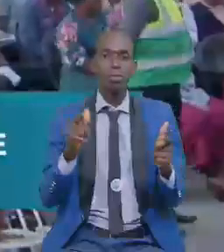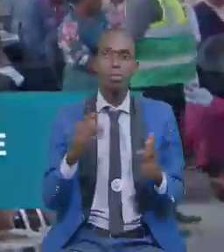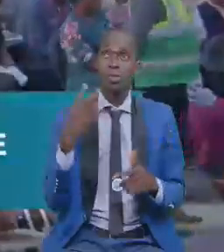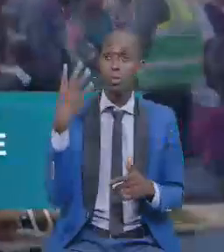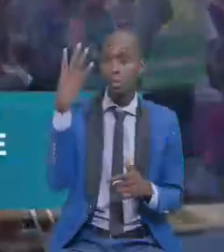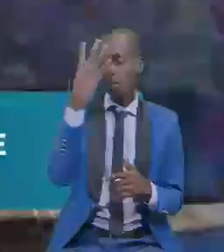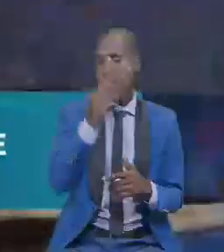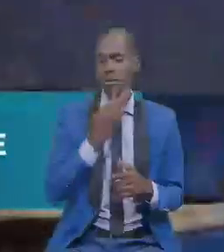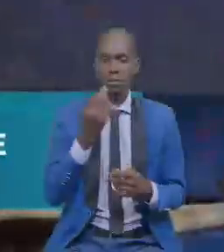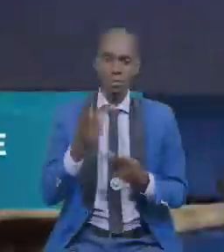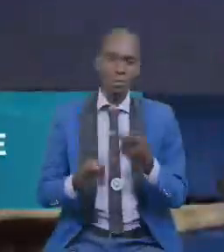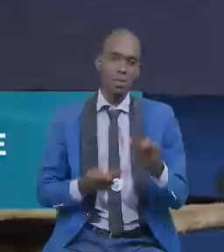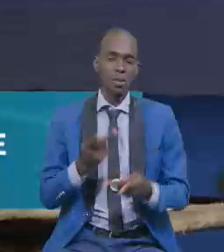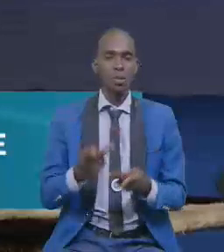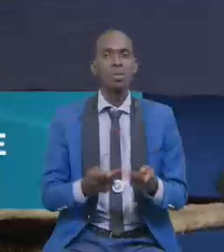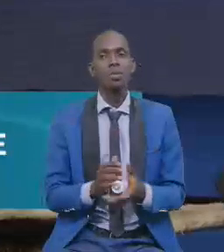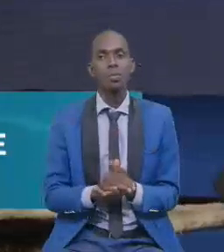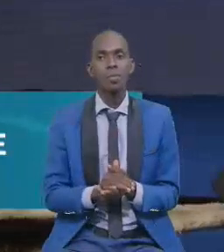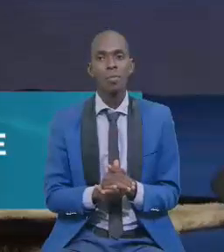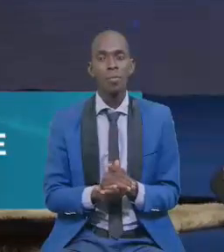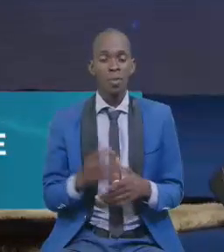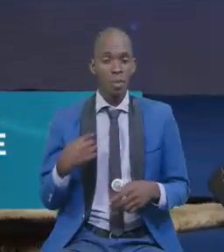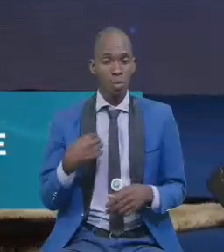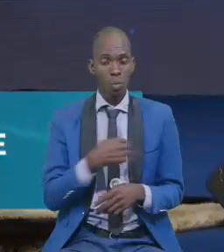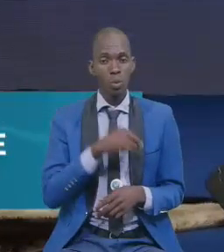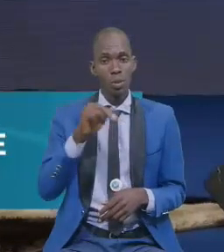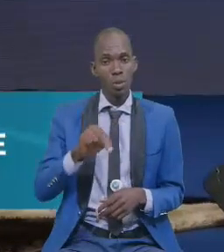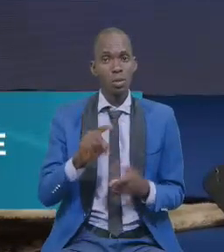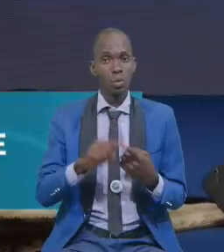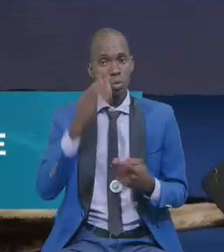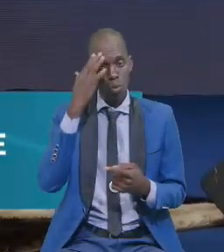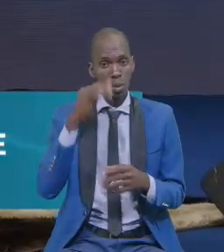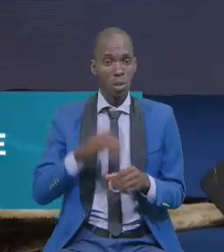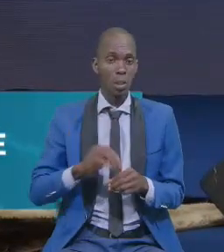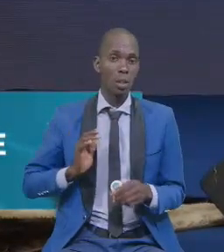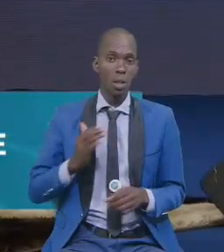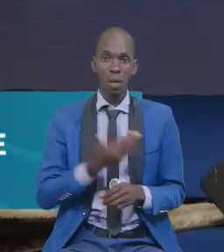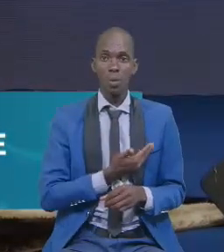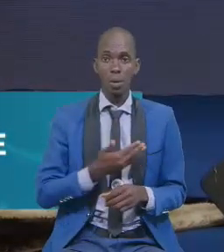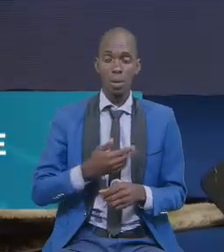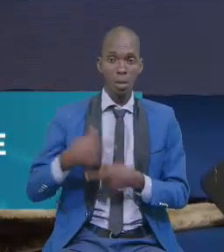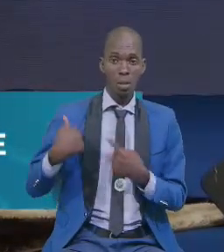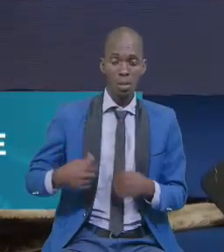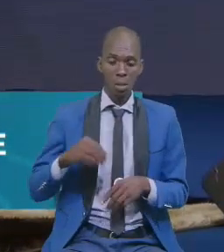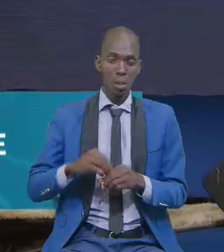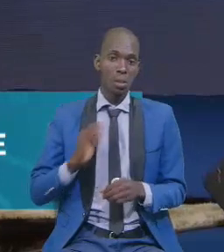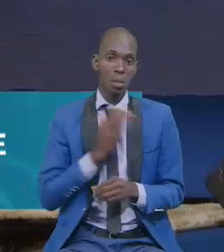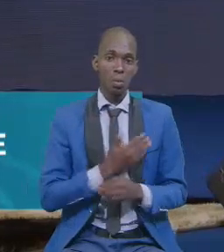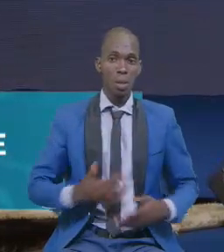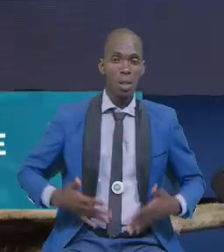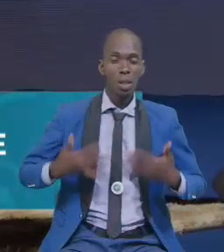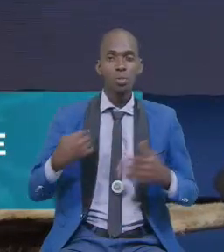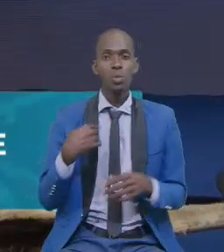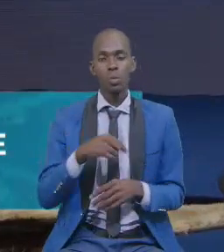visitation. And we need to know in our hearts, in our lives, we need to